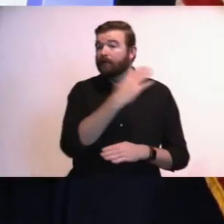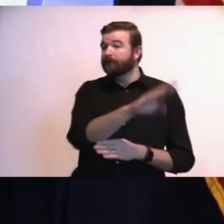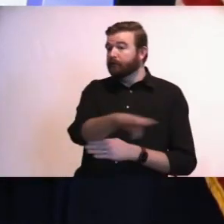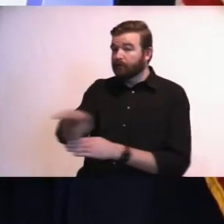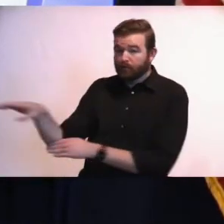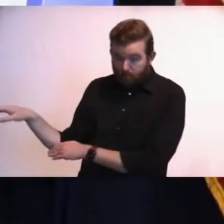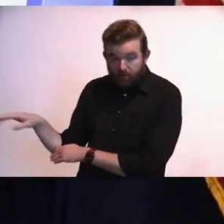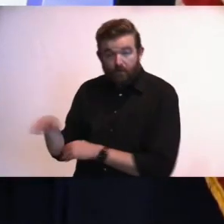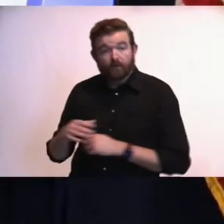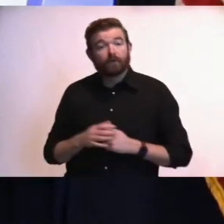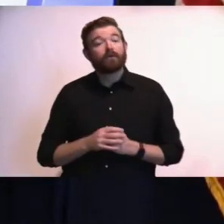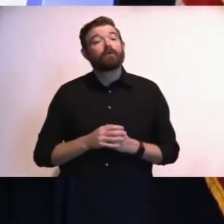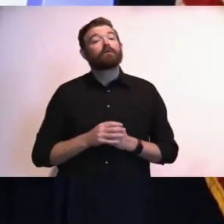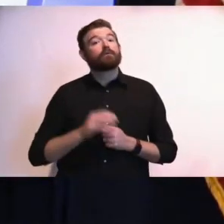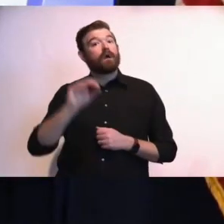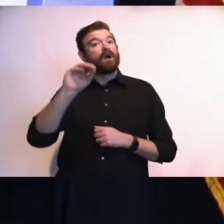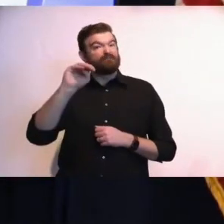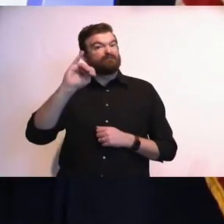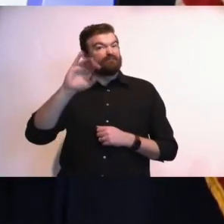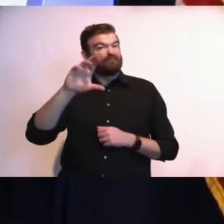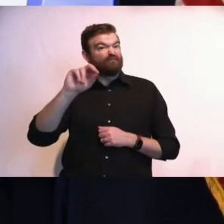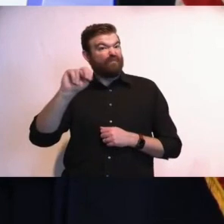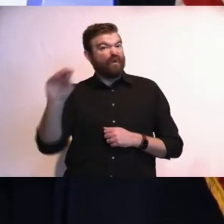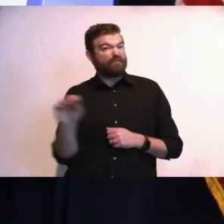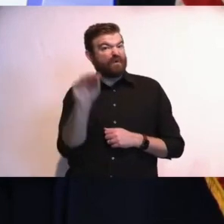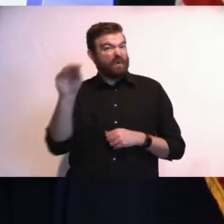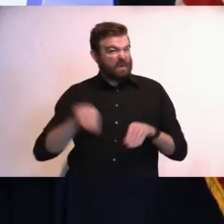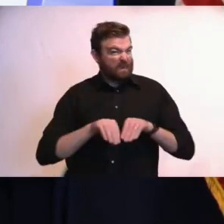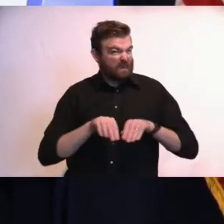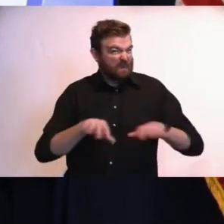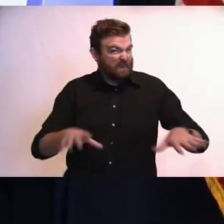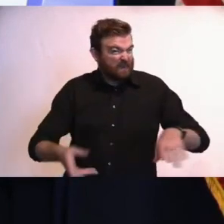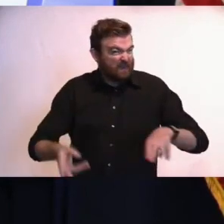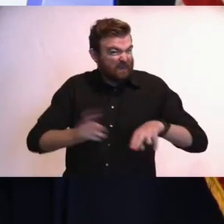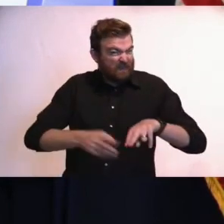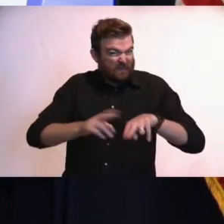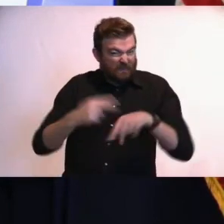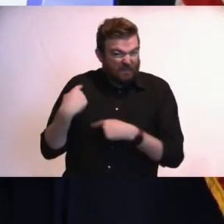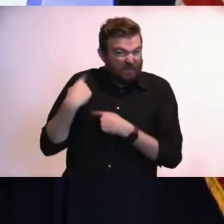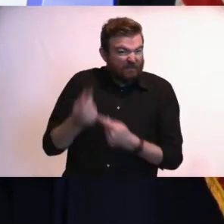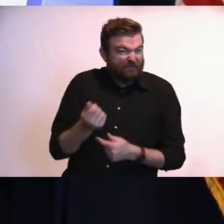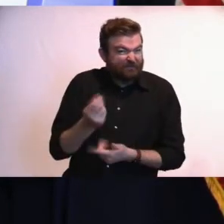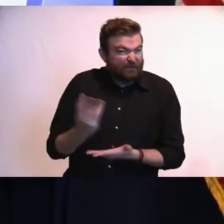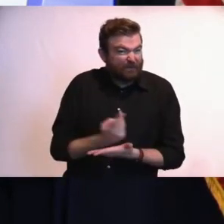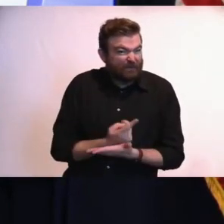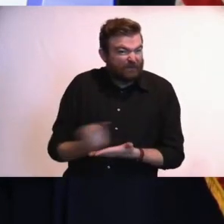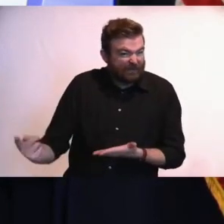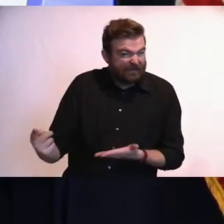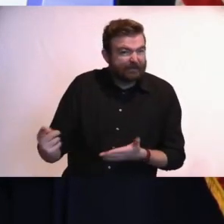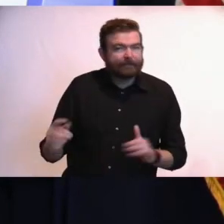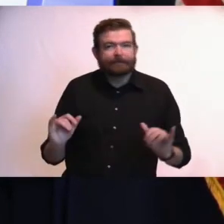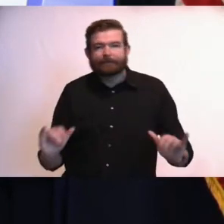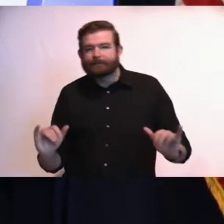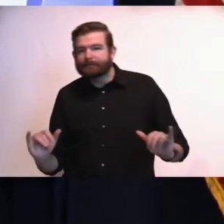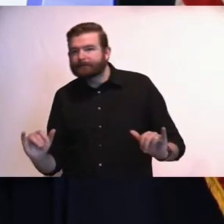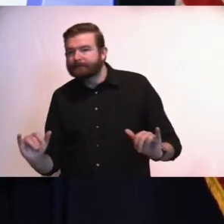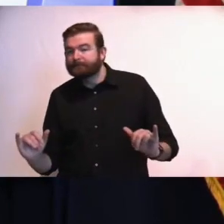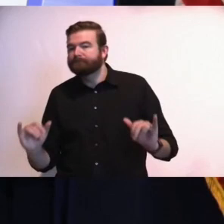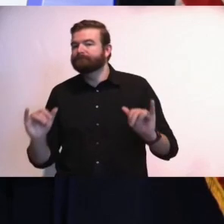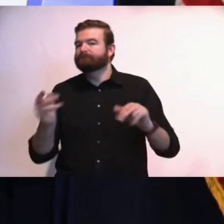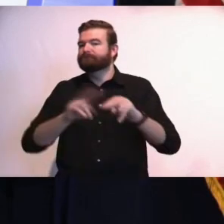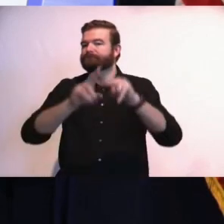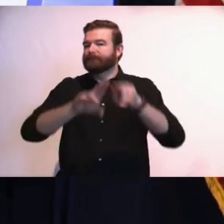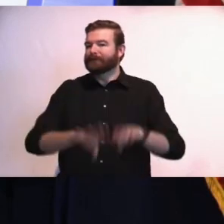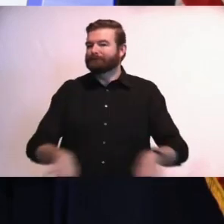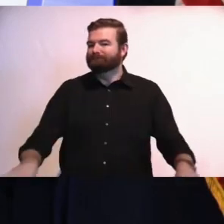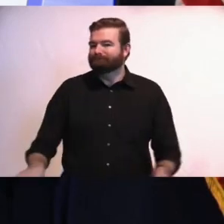contagious Omicron variant has surged in recent weeks, we have seen increasing numbers of children hospitalized